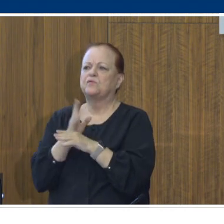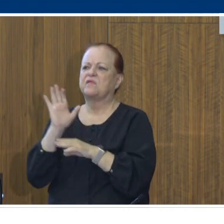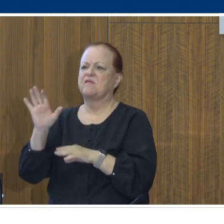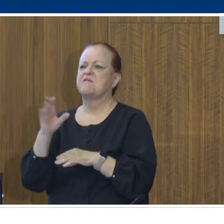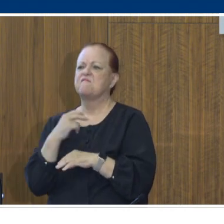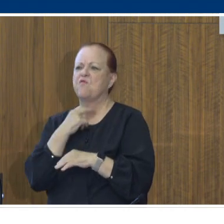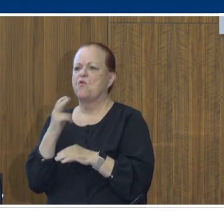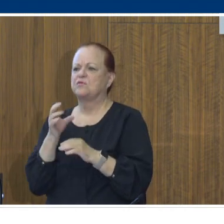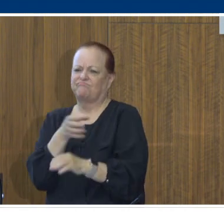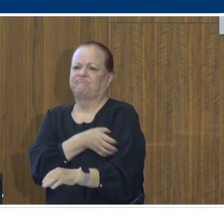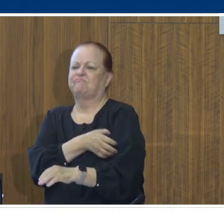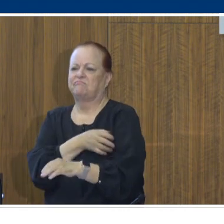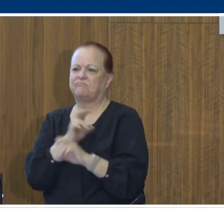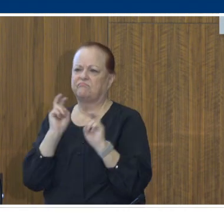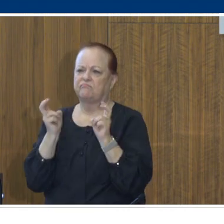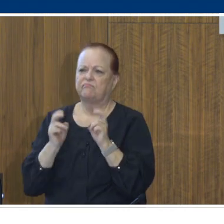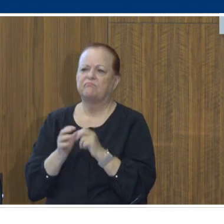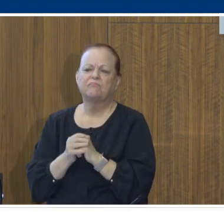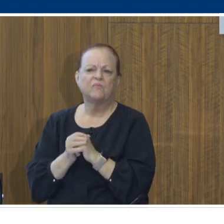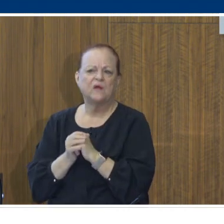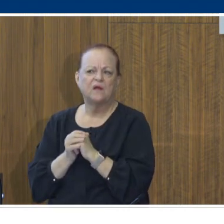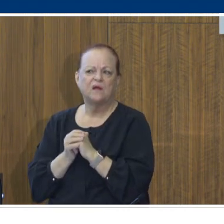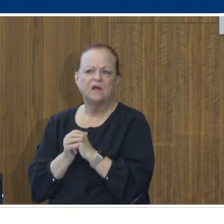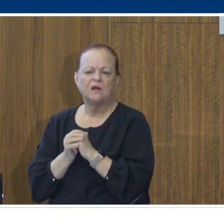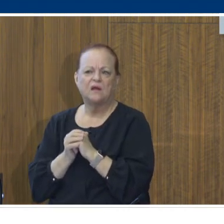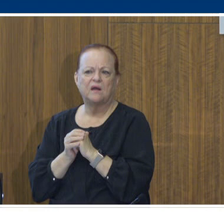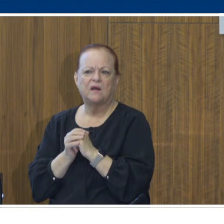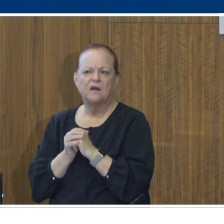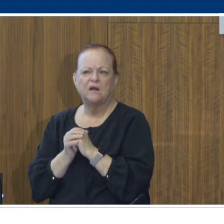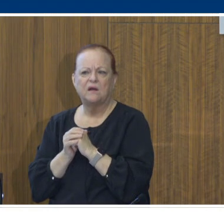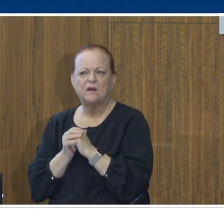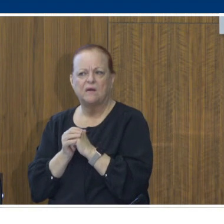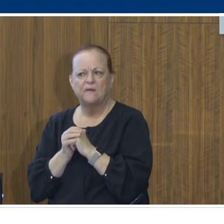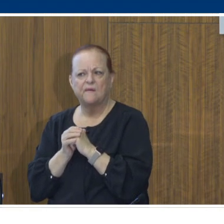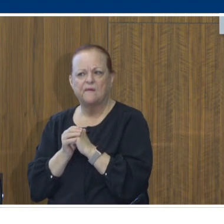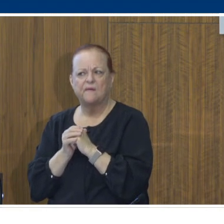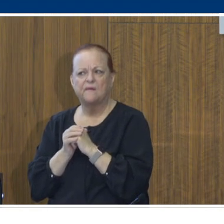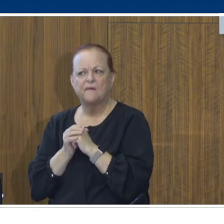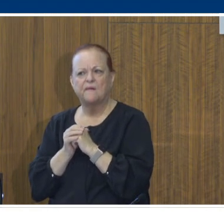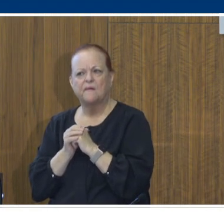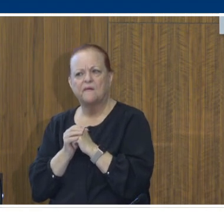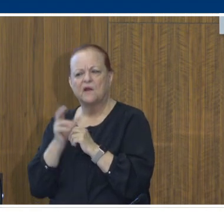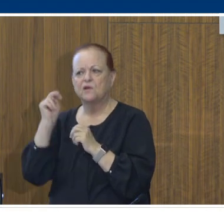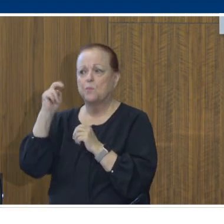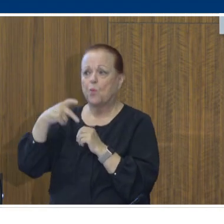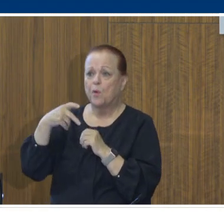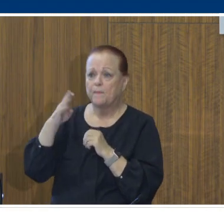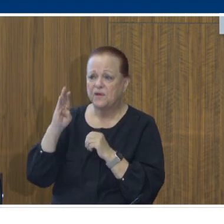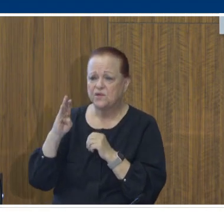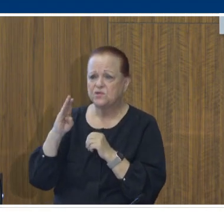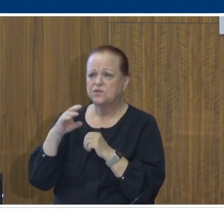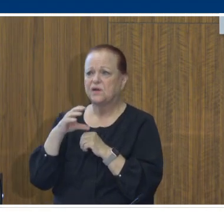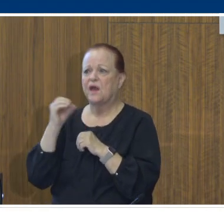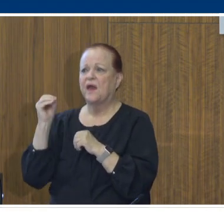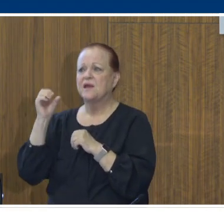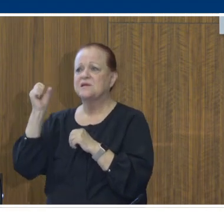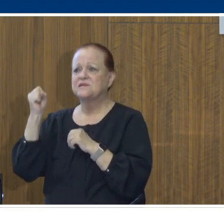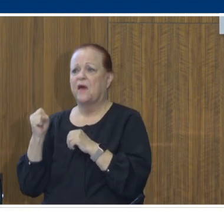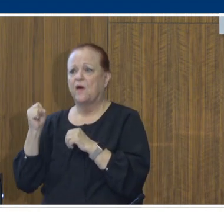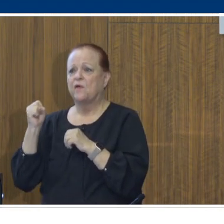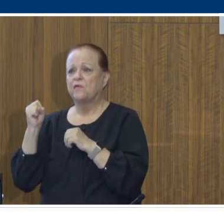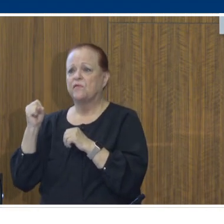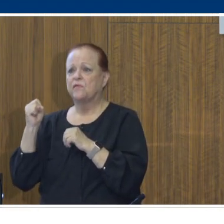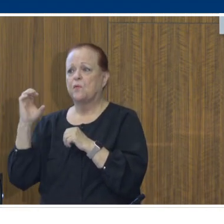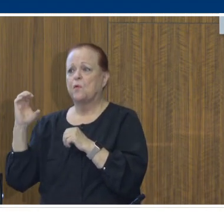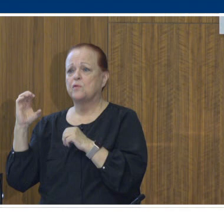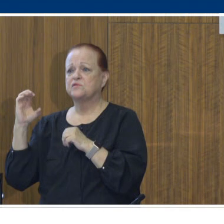focus tends to shift on tourism and businesses such as the vacation spots in Newport and Huntington Beach and South Coast Plaza, rather